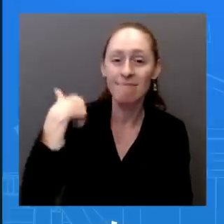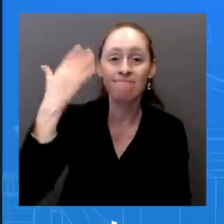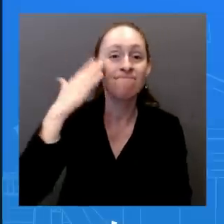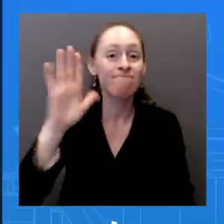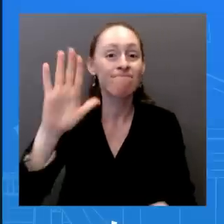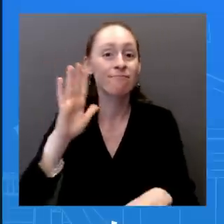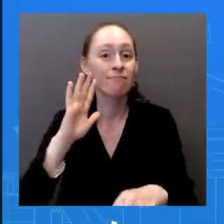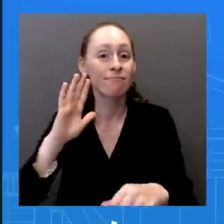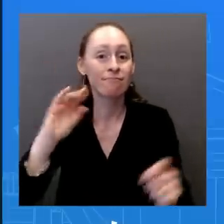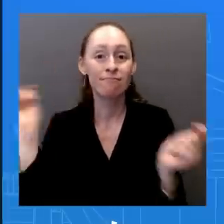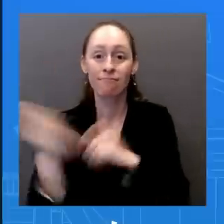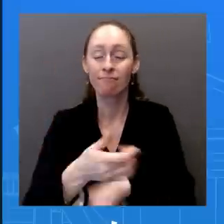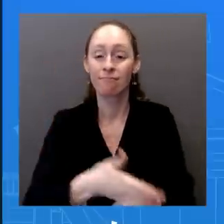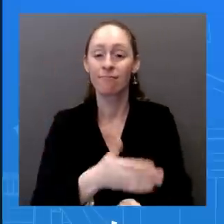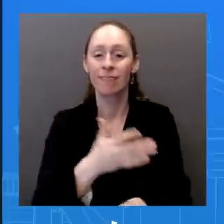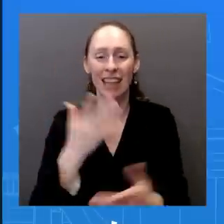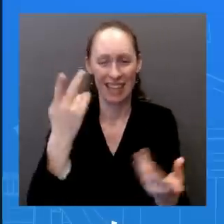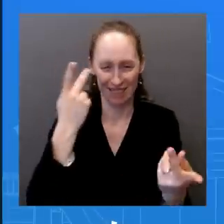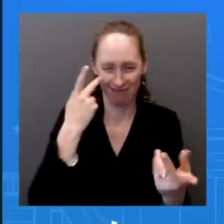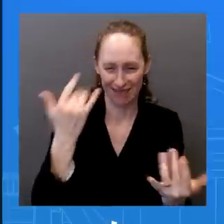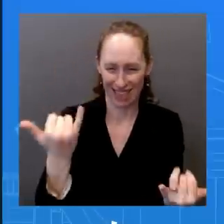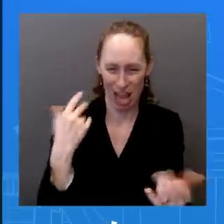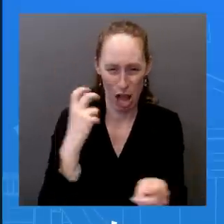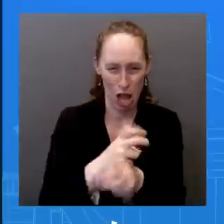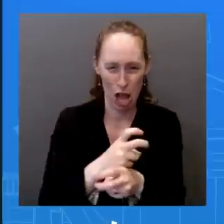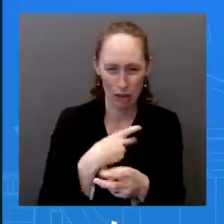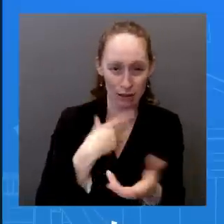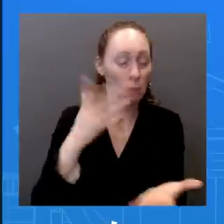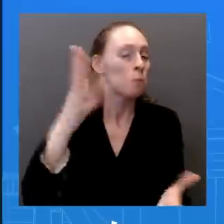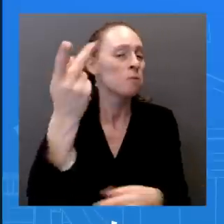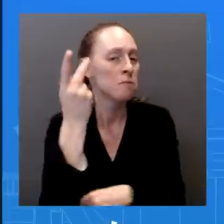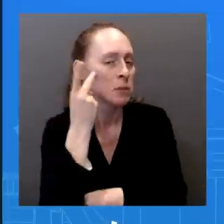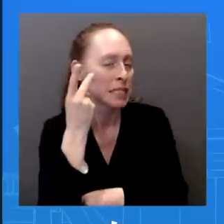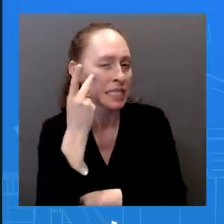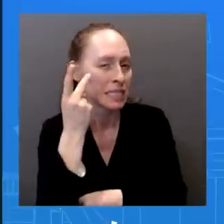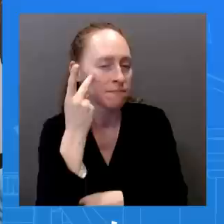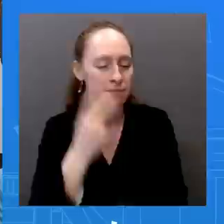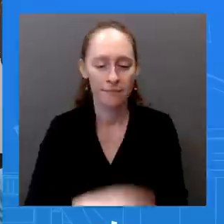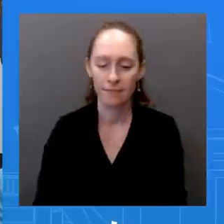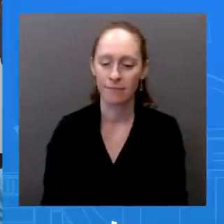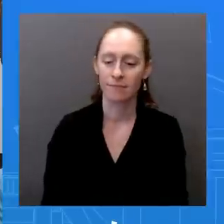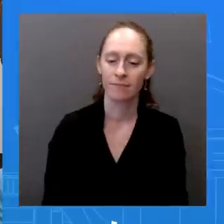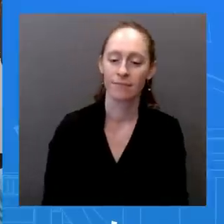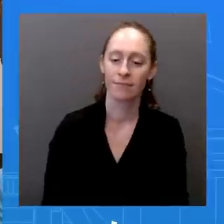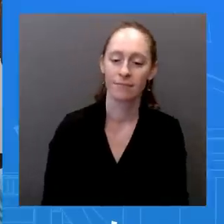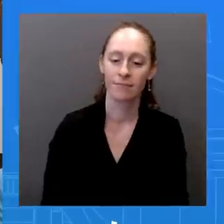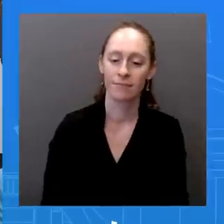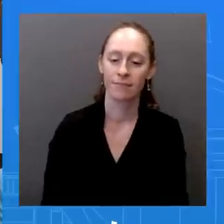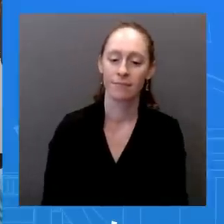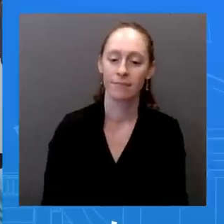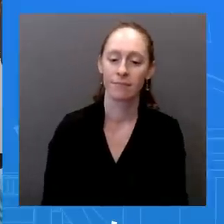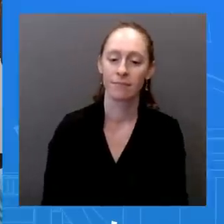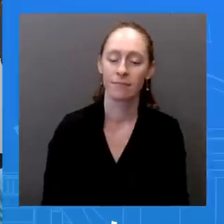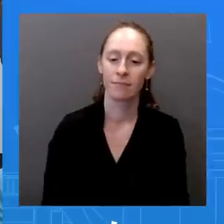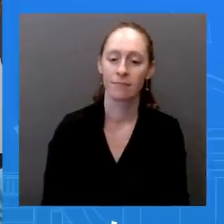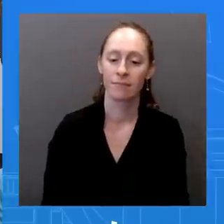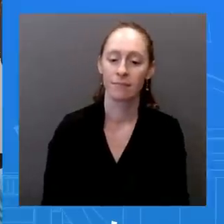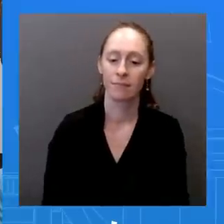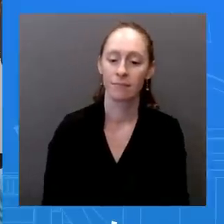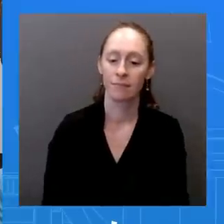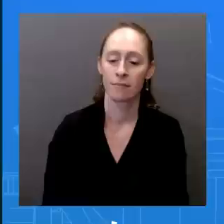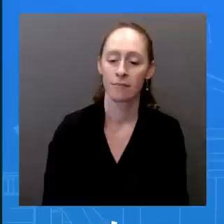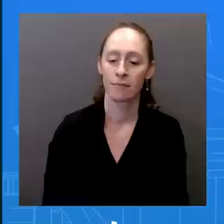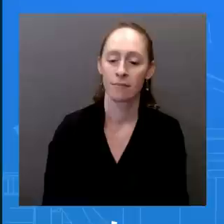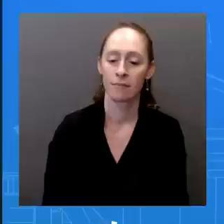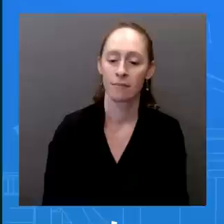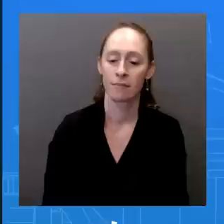take one more question. Is Iran invited to the leaders' reception or not? I'm sorry? Is Iran invited to the leaders' reception or no?